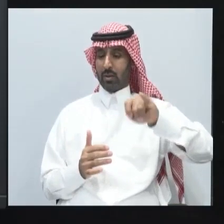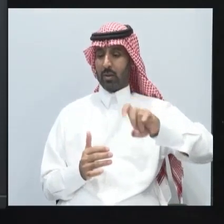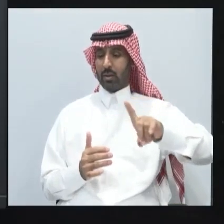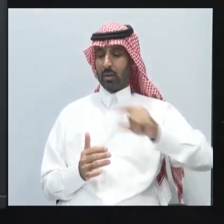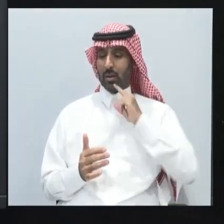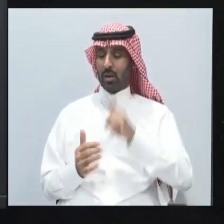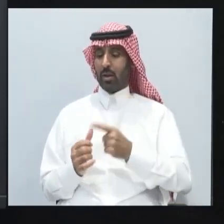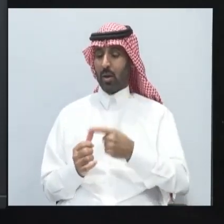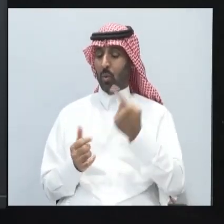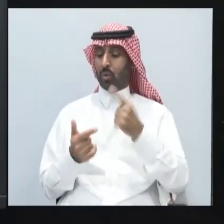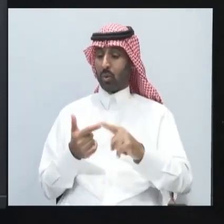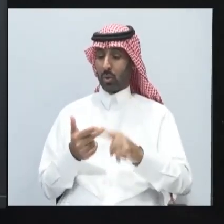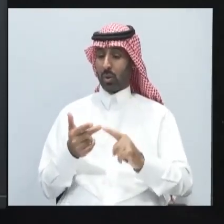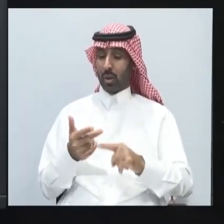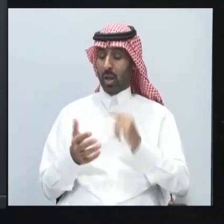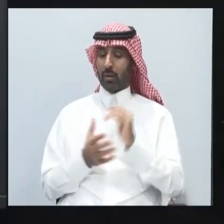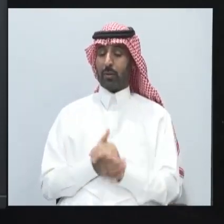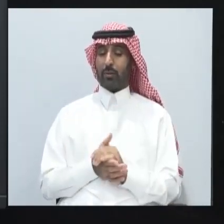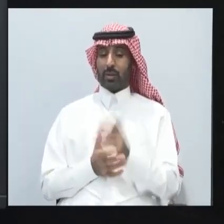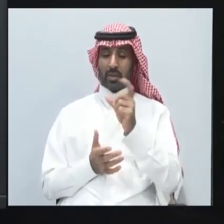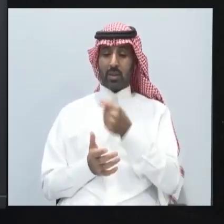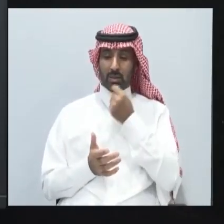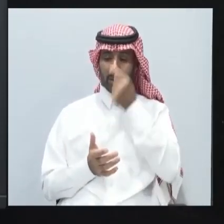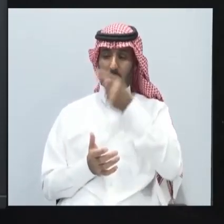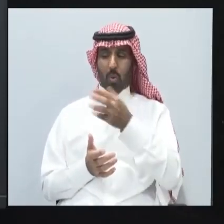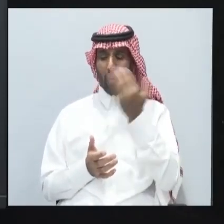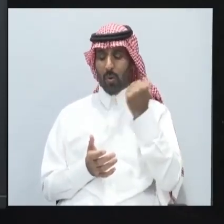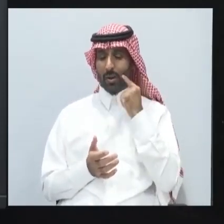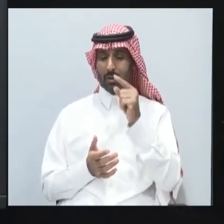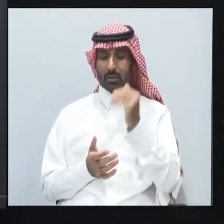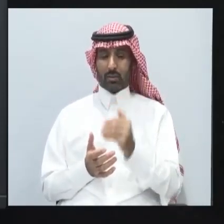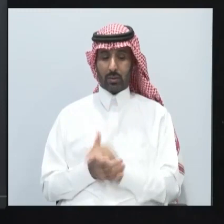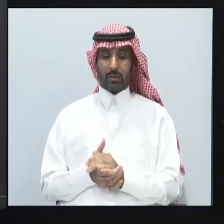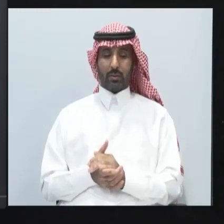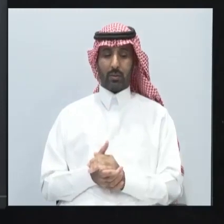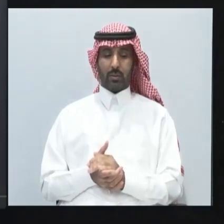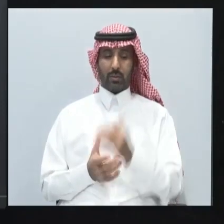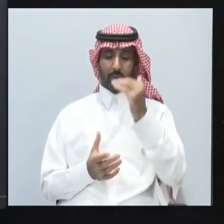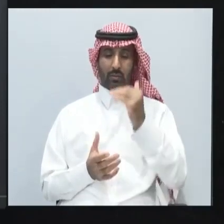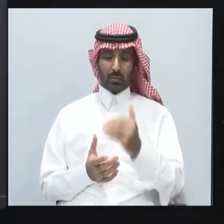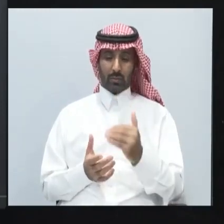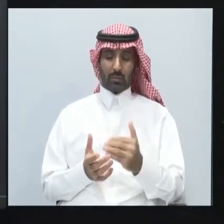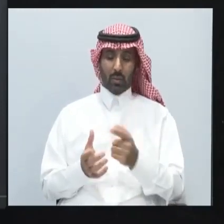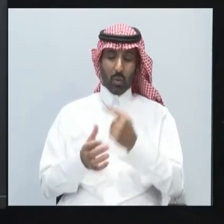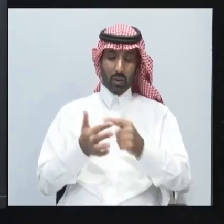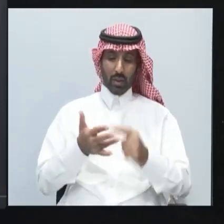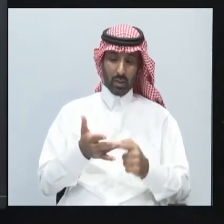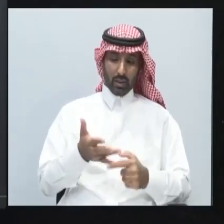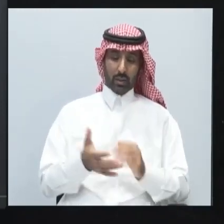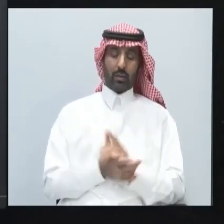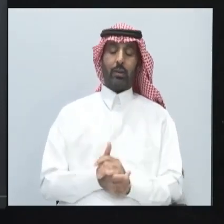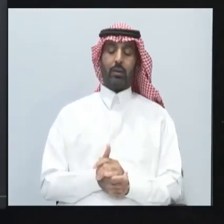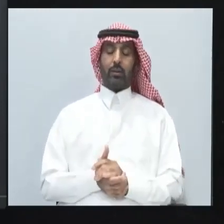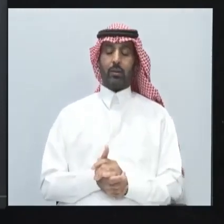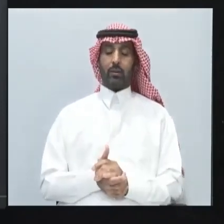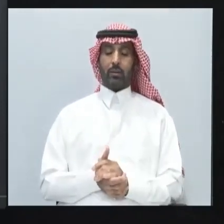They mentioned his characteristics. They used the timeline here, or they put the events that happened